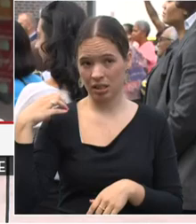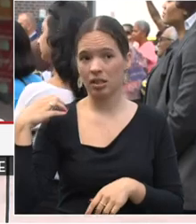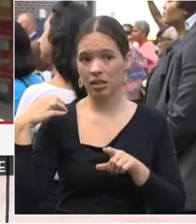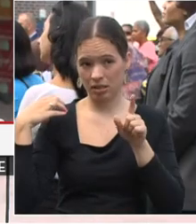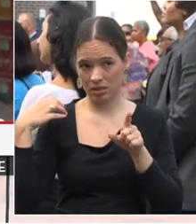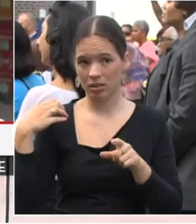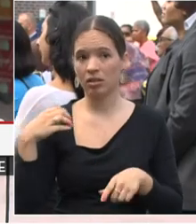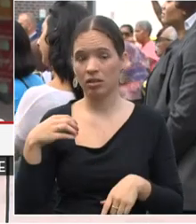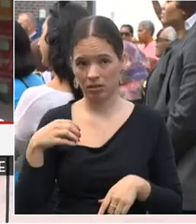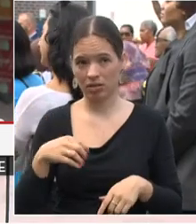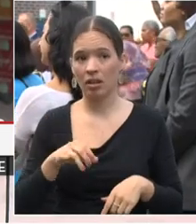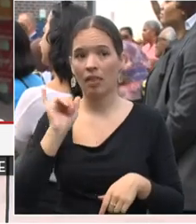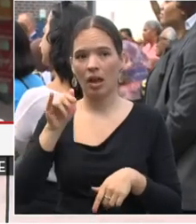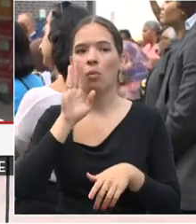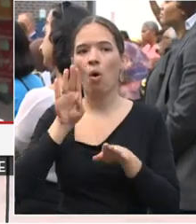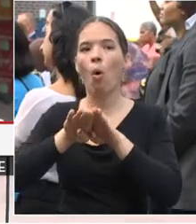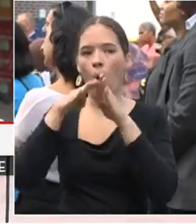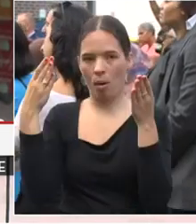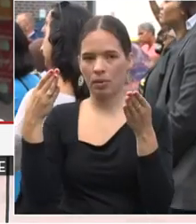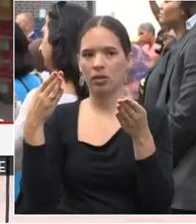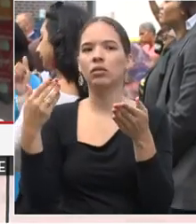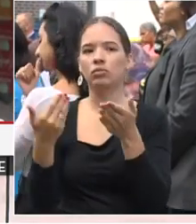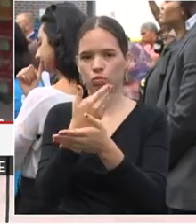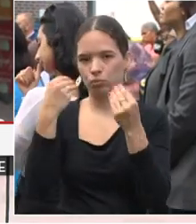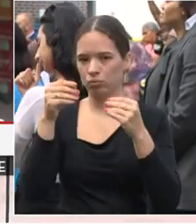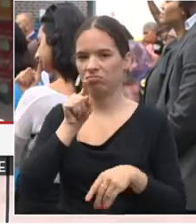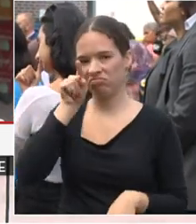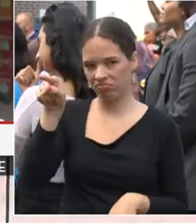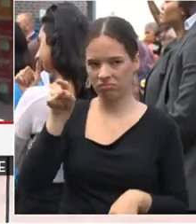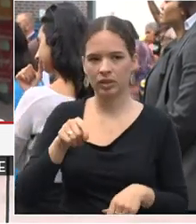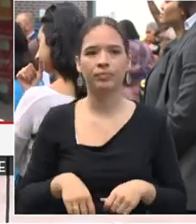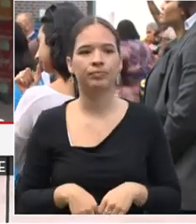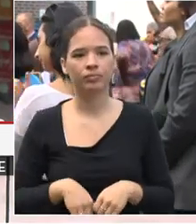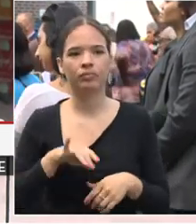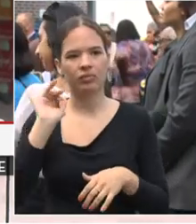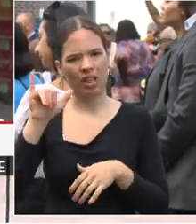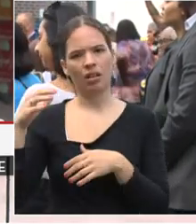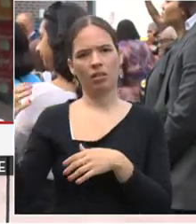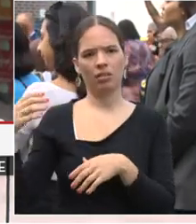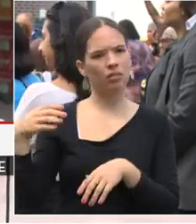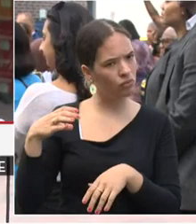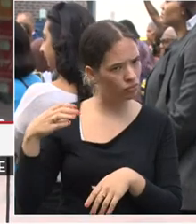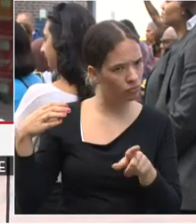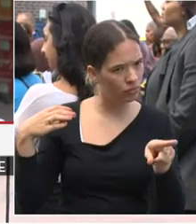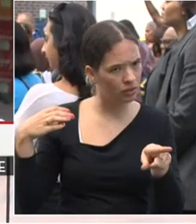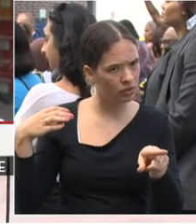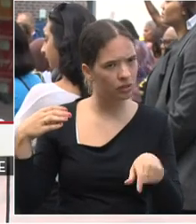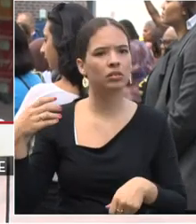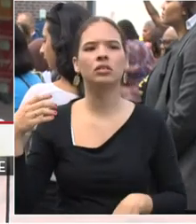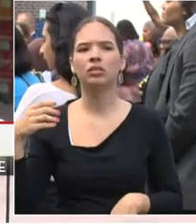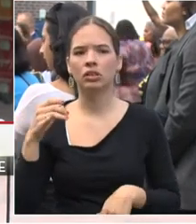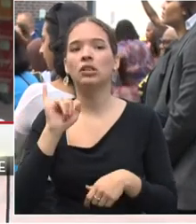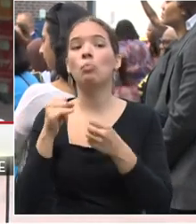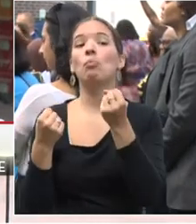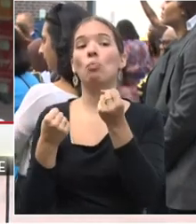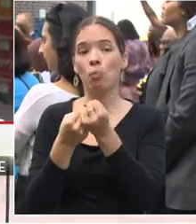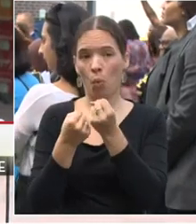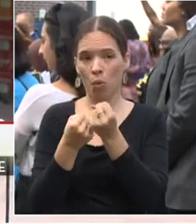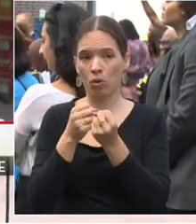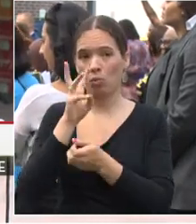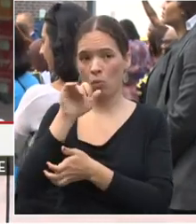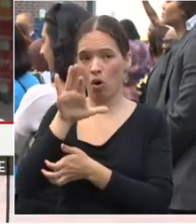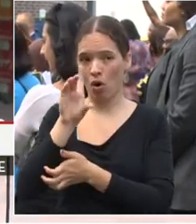the entire council supports Ward 7 in this mission because we've invested $73